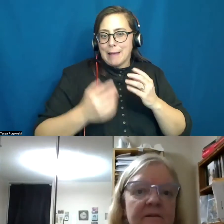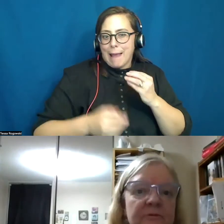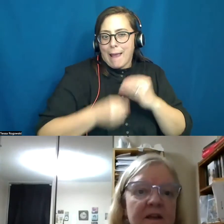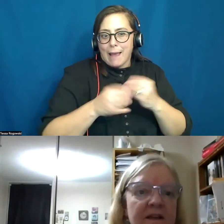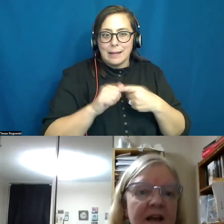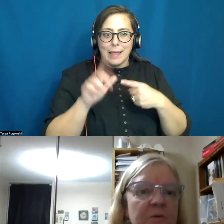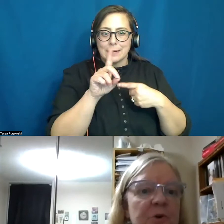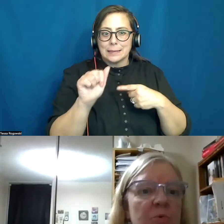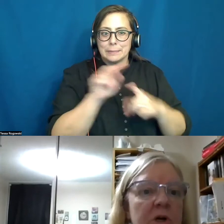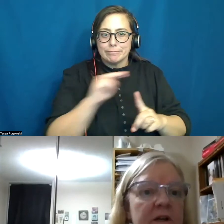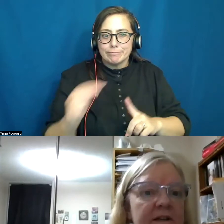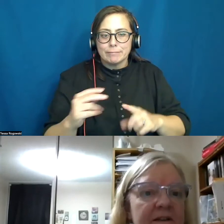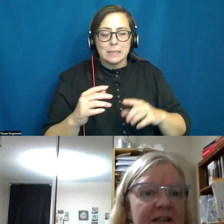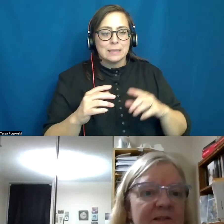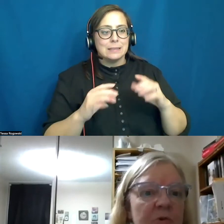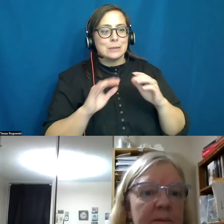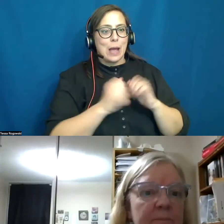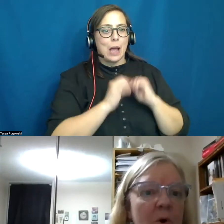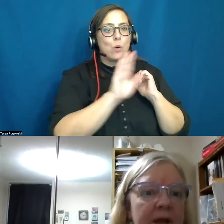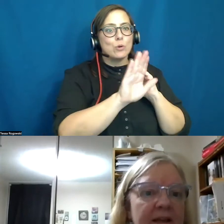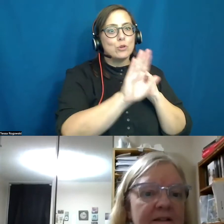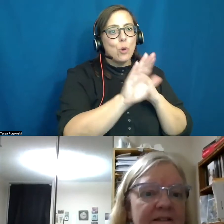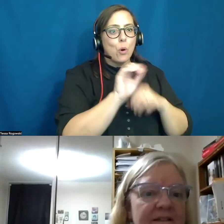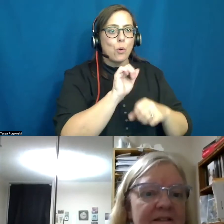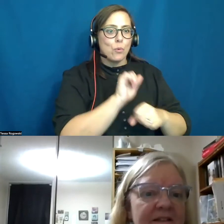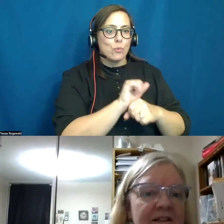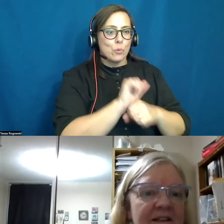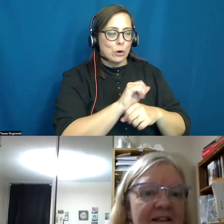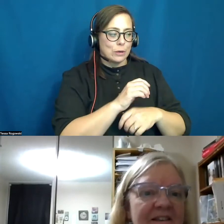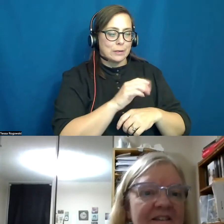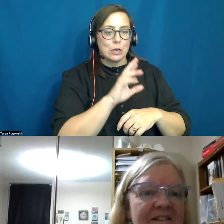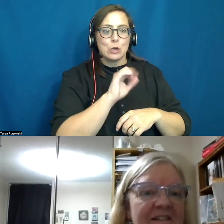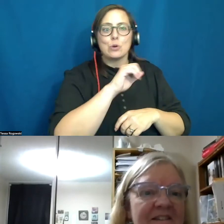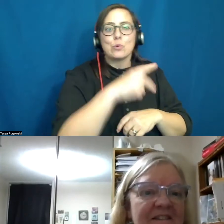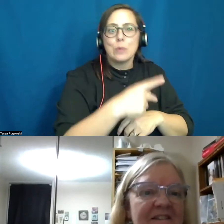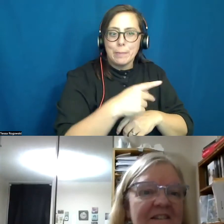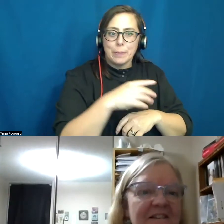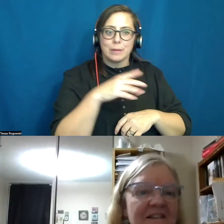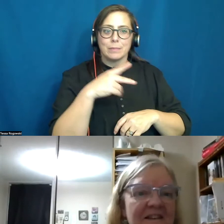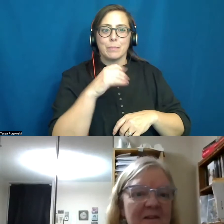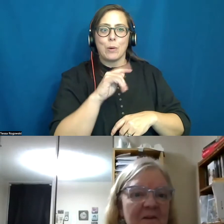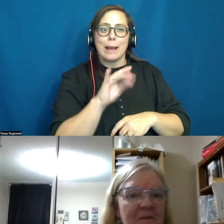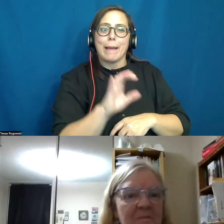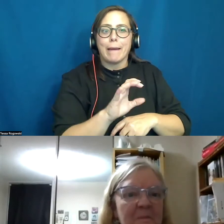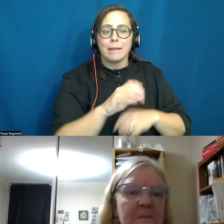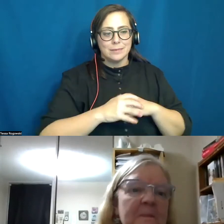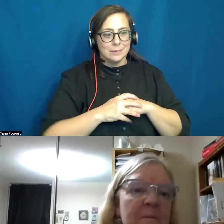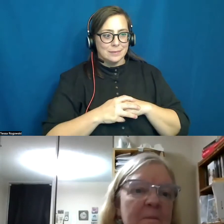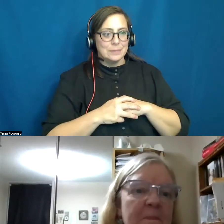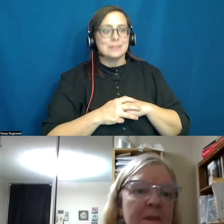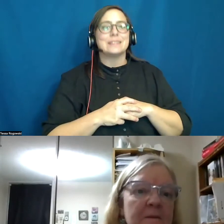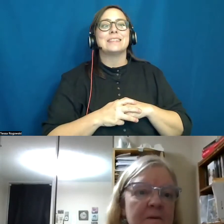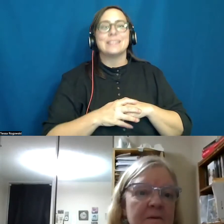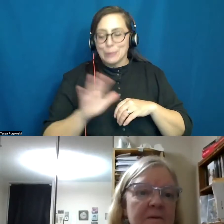summary of how your work is Crip Poetics. Right. Well, and I think this goes